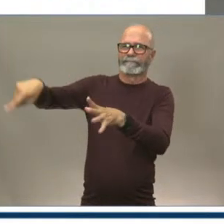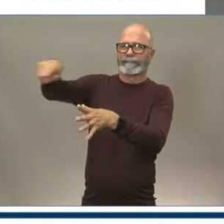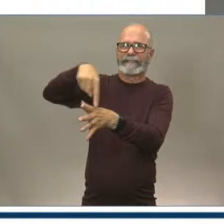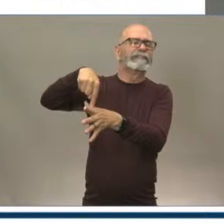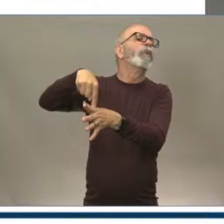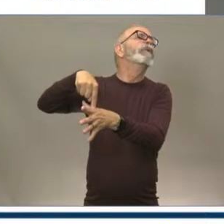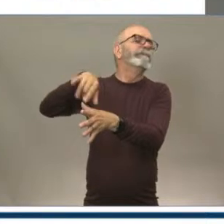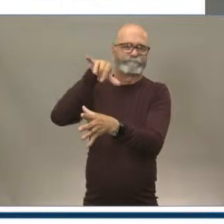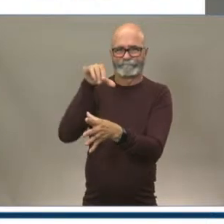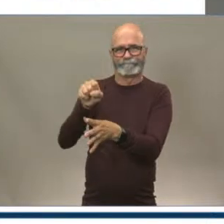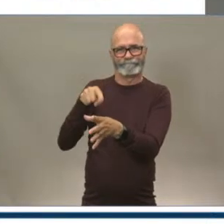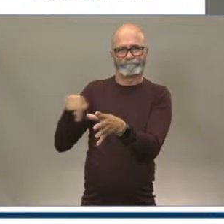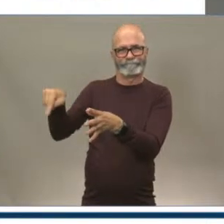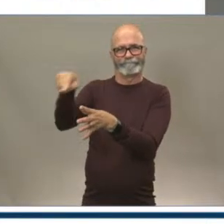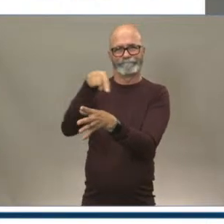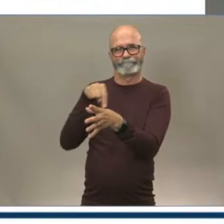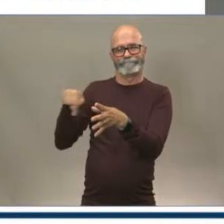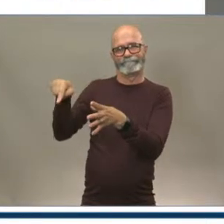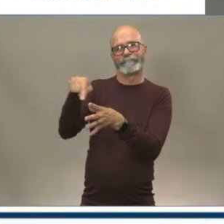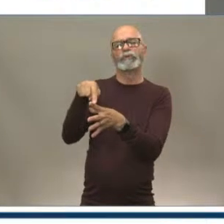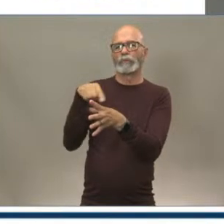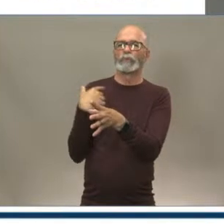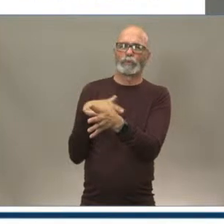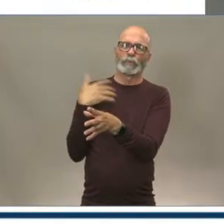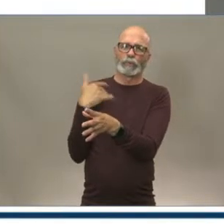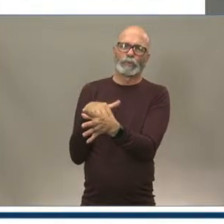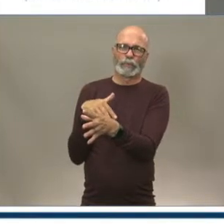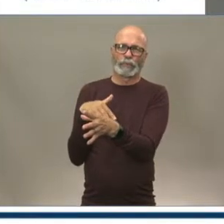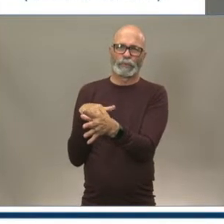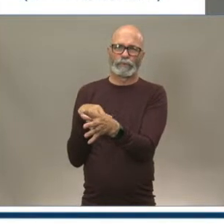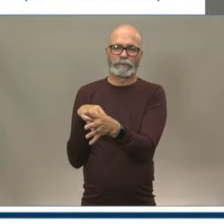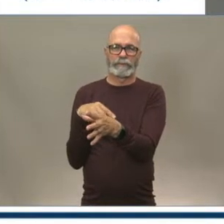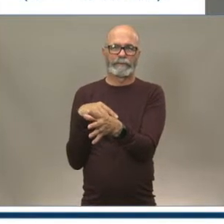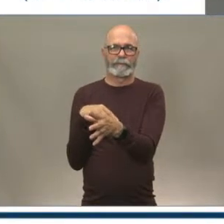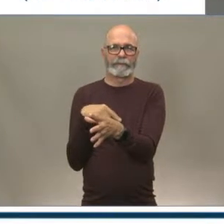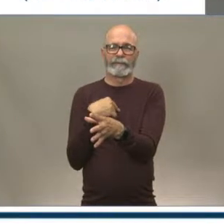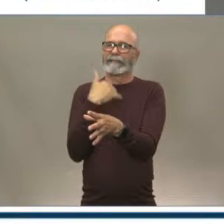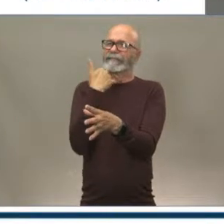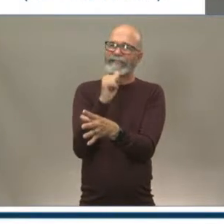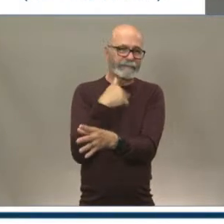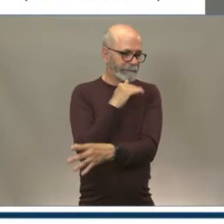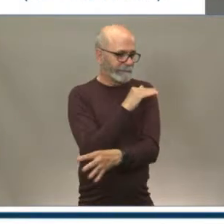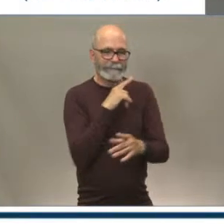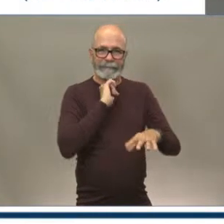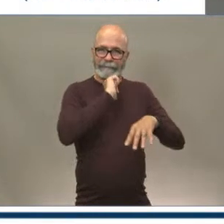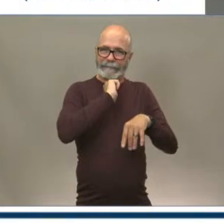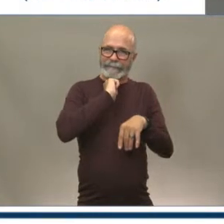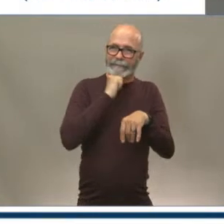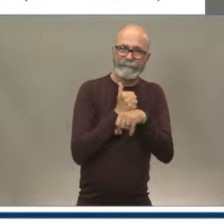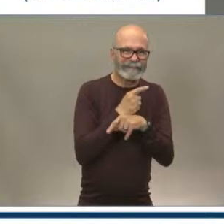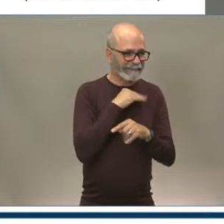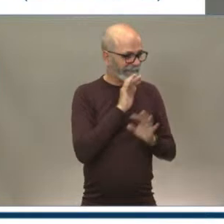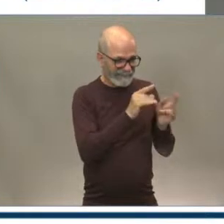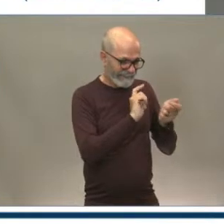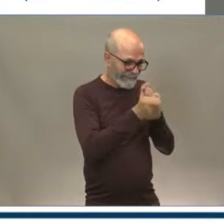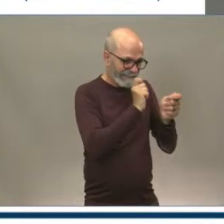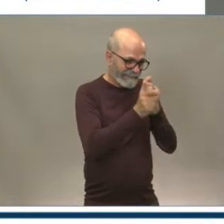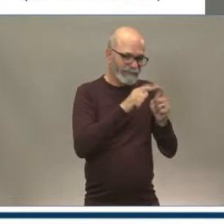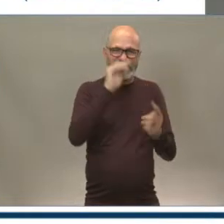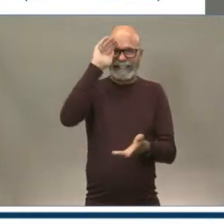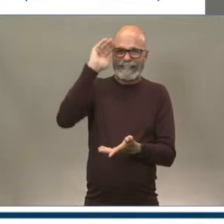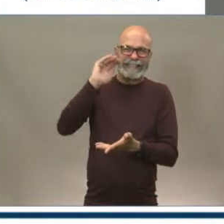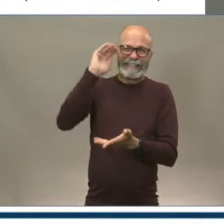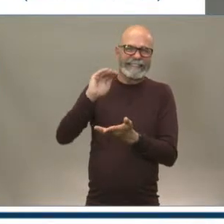within HRM. We put measures in place to bring that down, and we put measures in